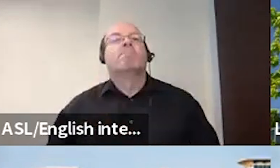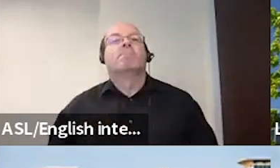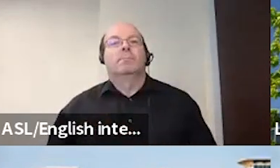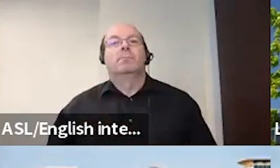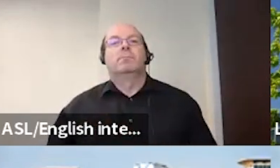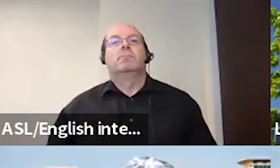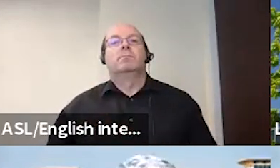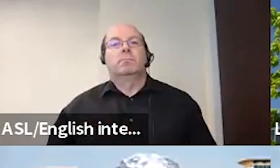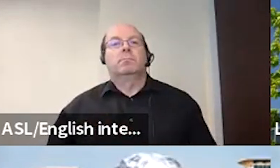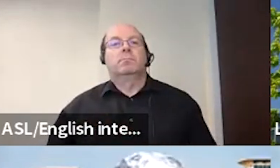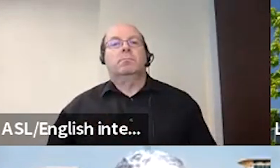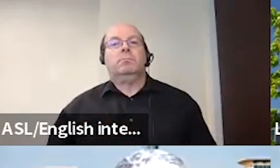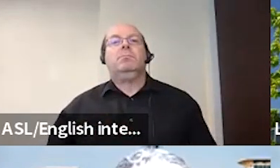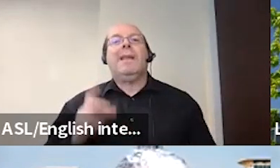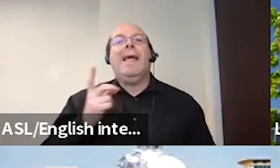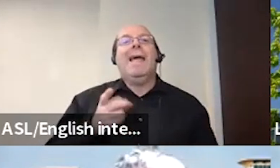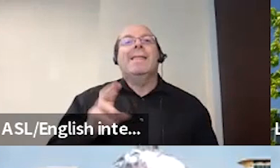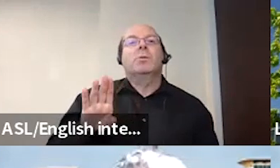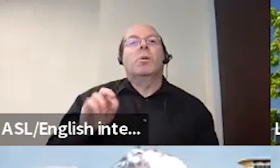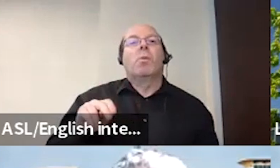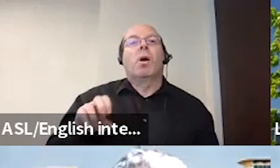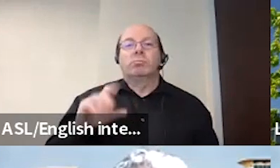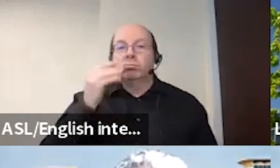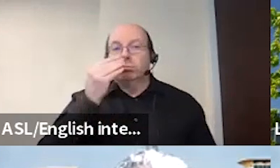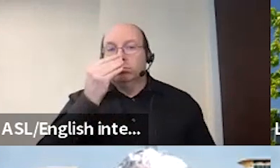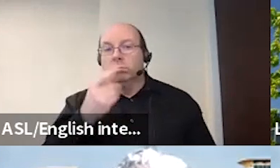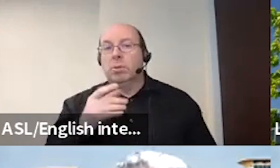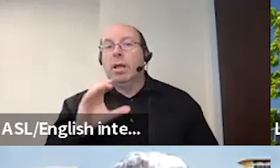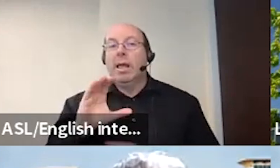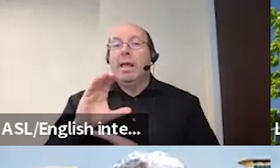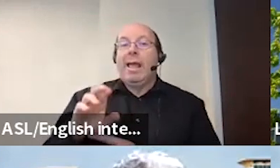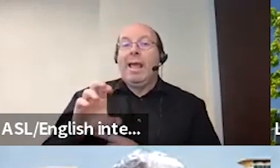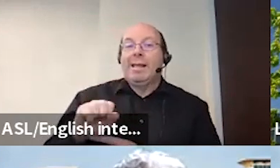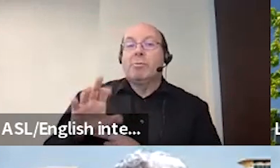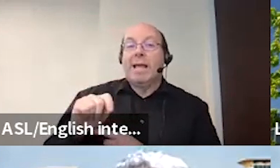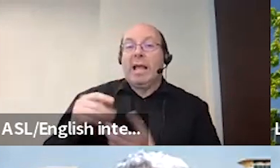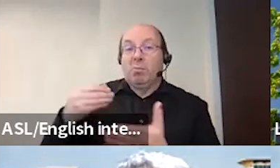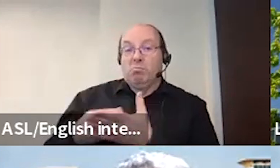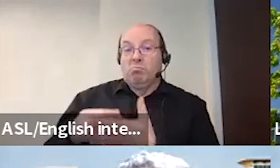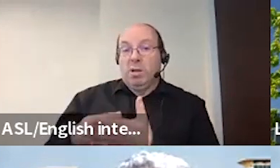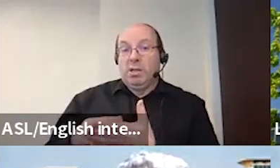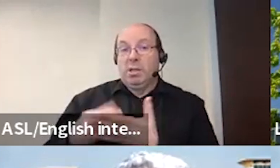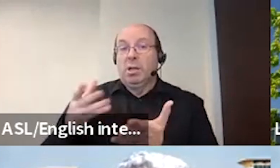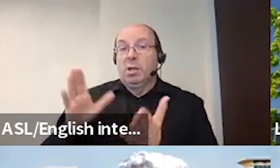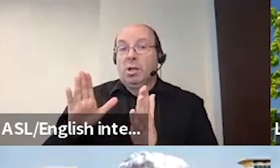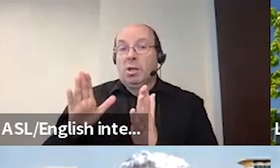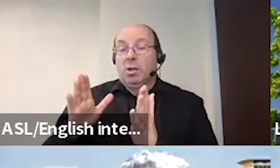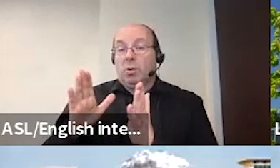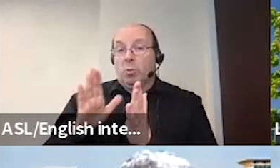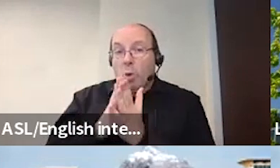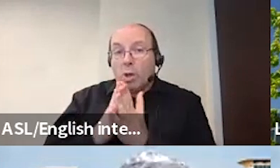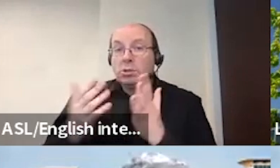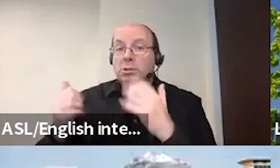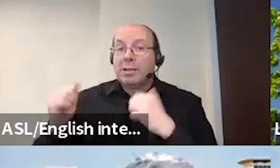and this is for Dr. Barnes, is the school still providing CARES Act money to help with tuition books, et cetera?